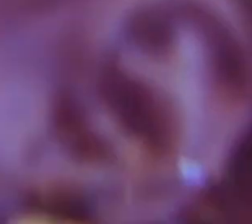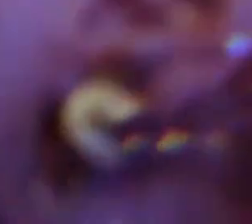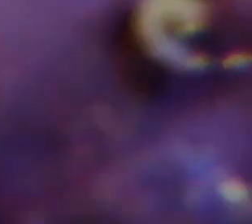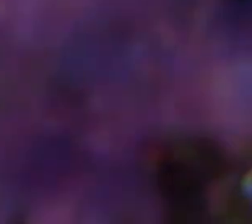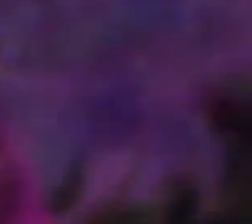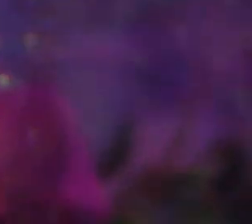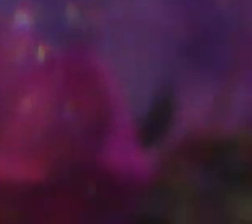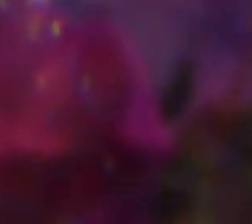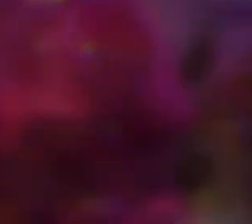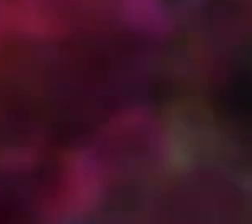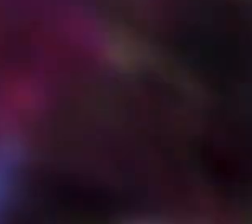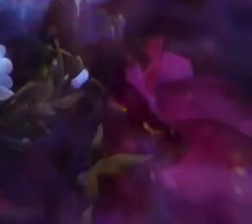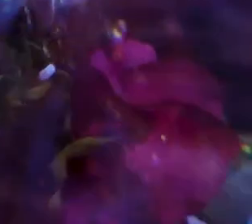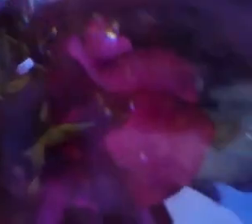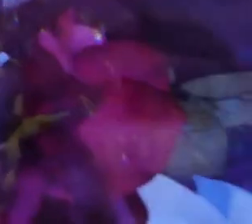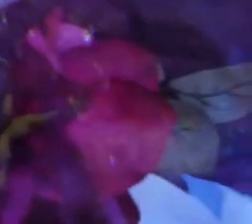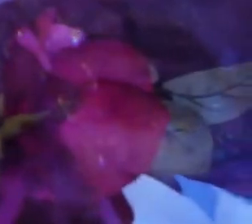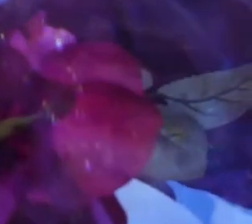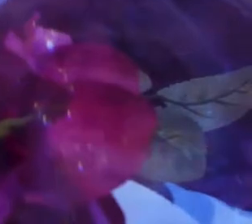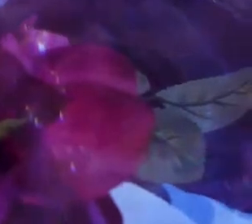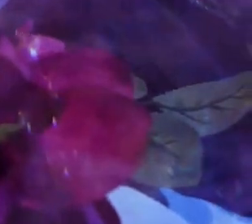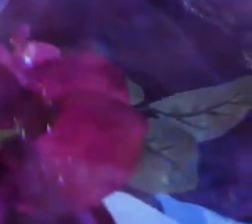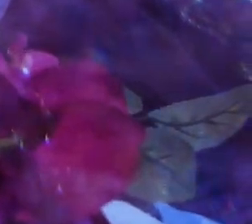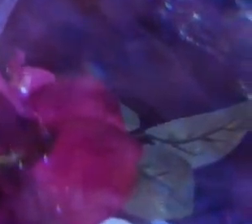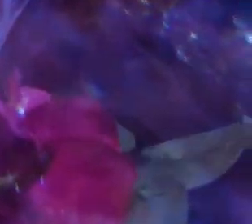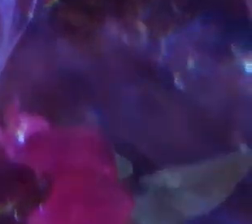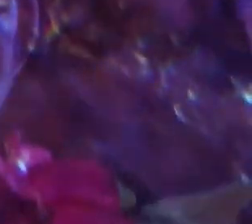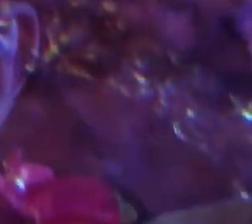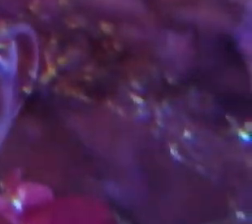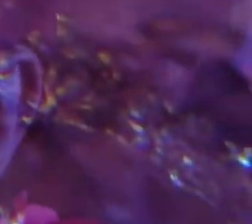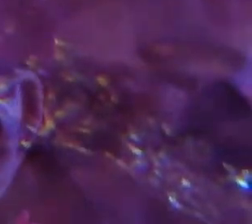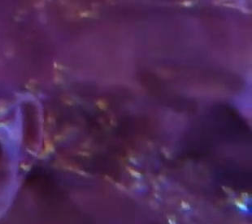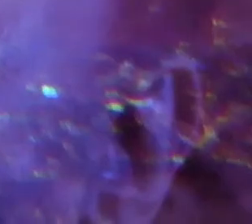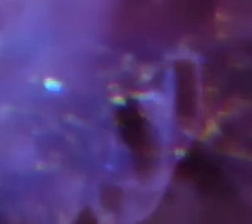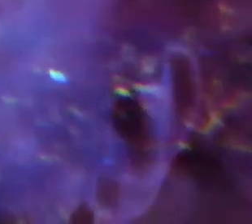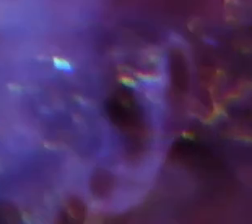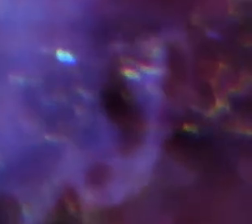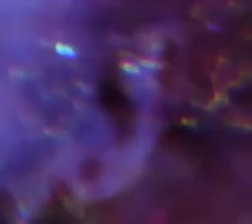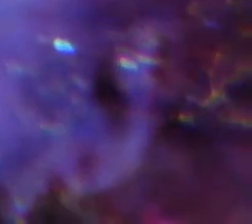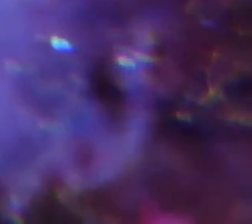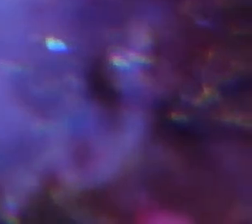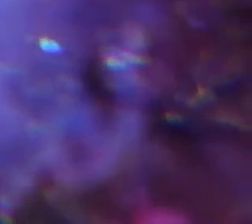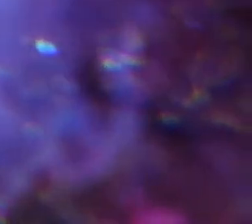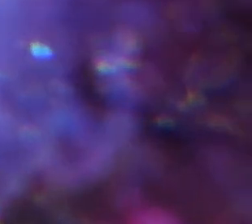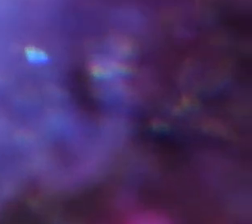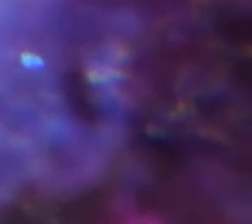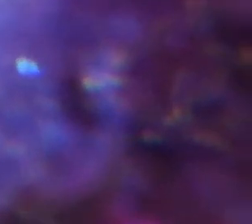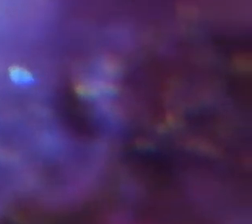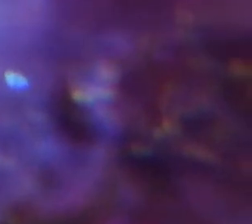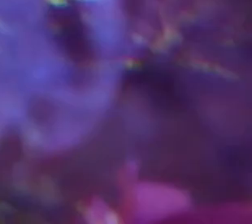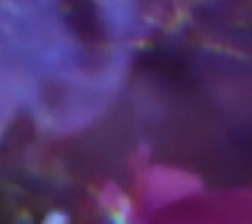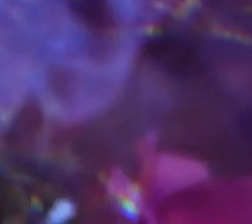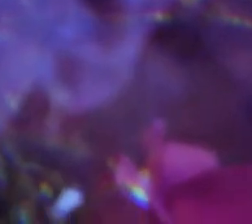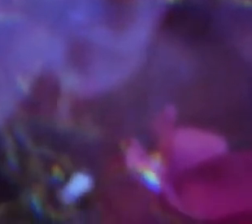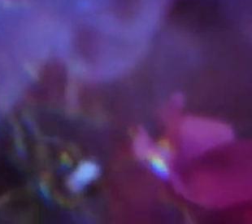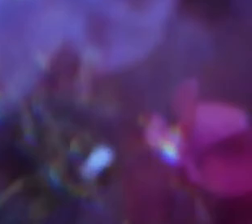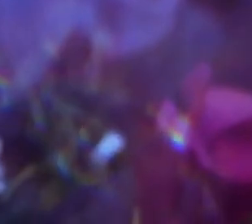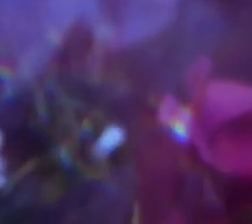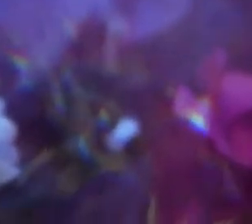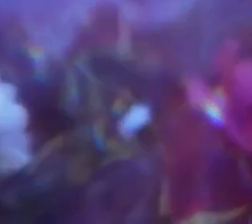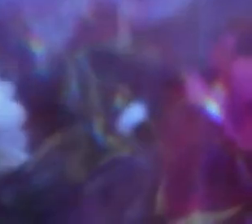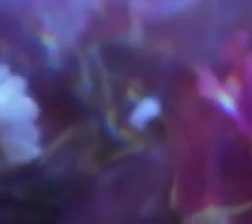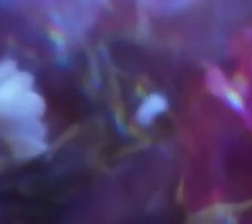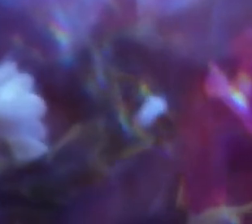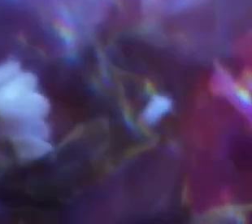and grandma's house when I was five, the mountaintop between my uncle's house and the Cañaveral